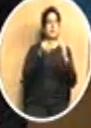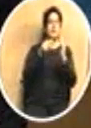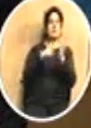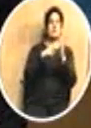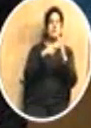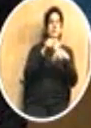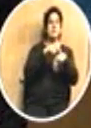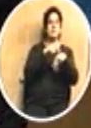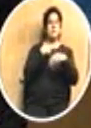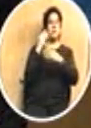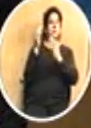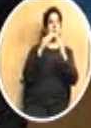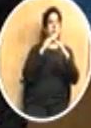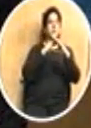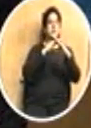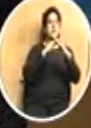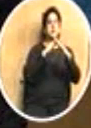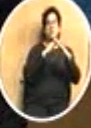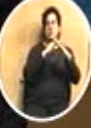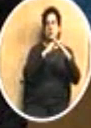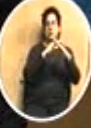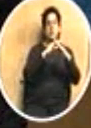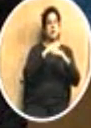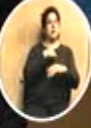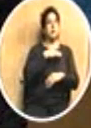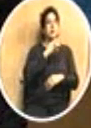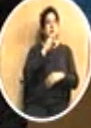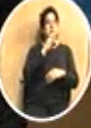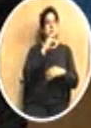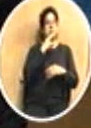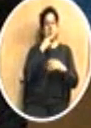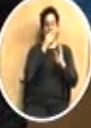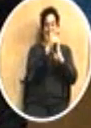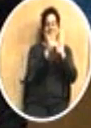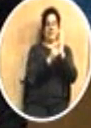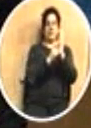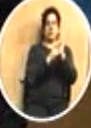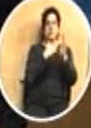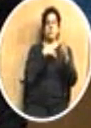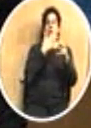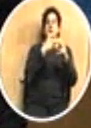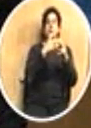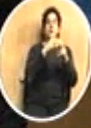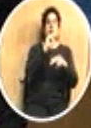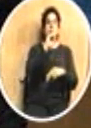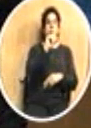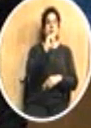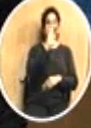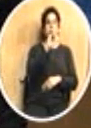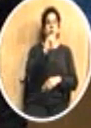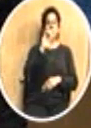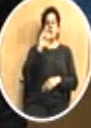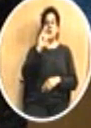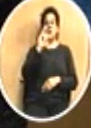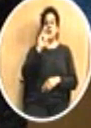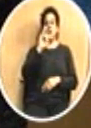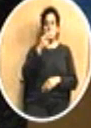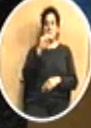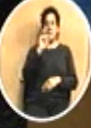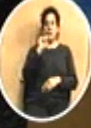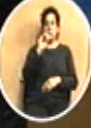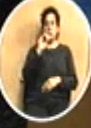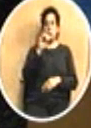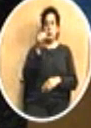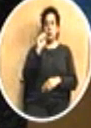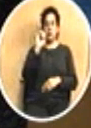little protection with me. I hope I want to state for legal purposes my legal name, Manuel Hinojosa. I am also